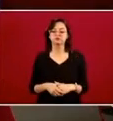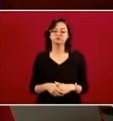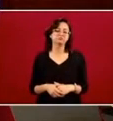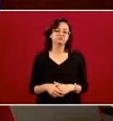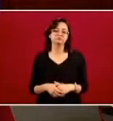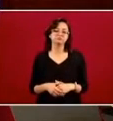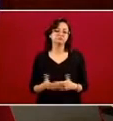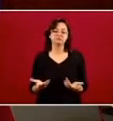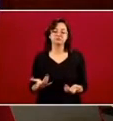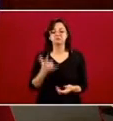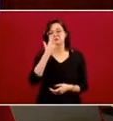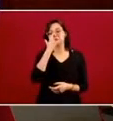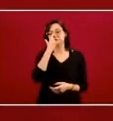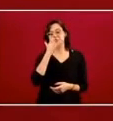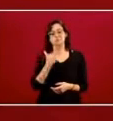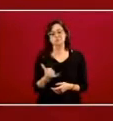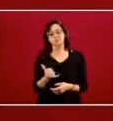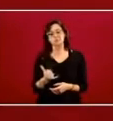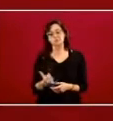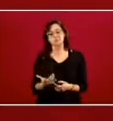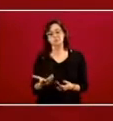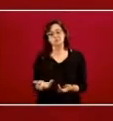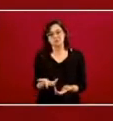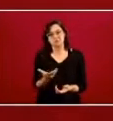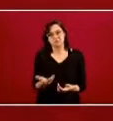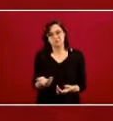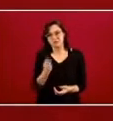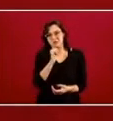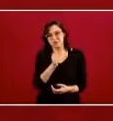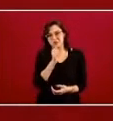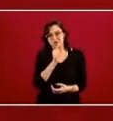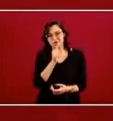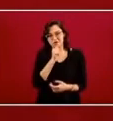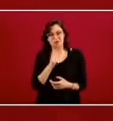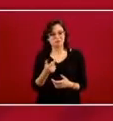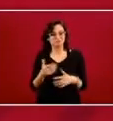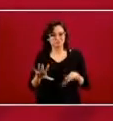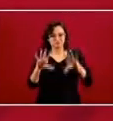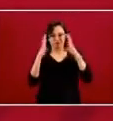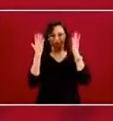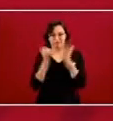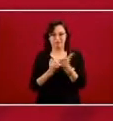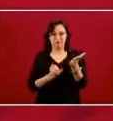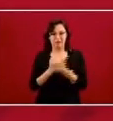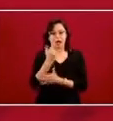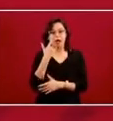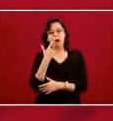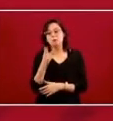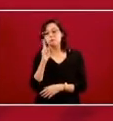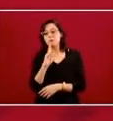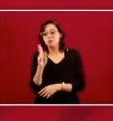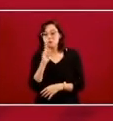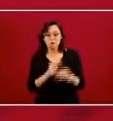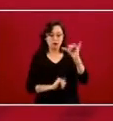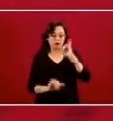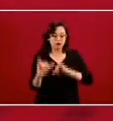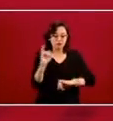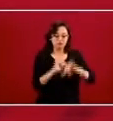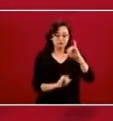it's not necessarily scientific information. It's not necessarily something that is backed by science or by evidence.